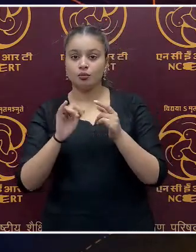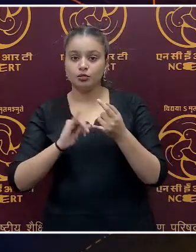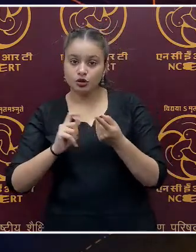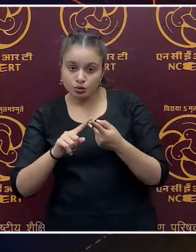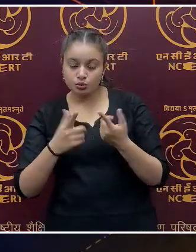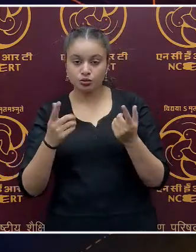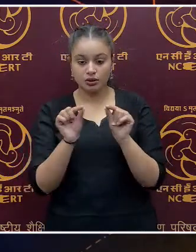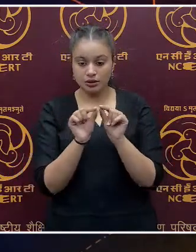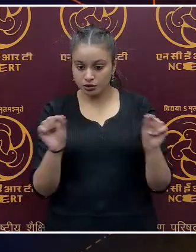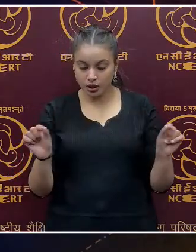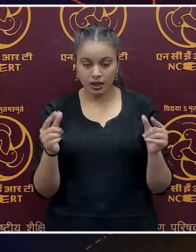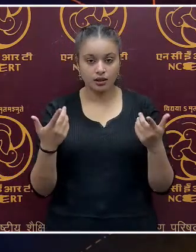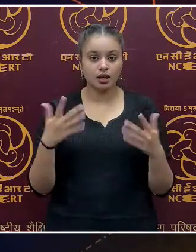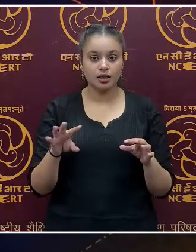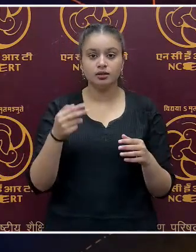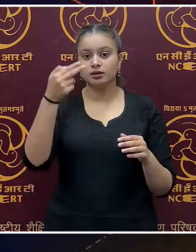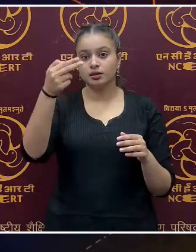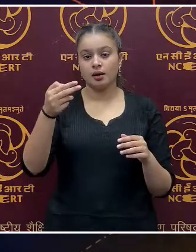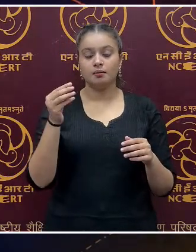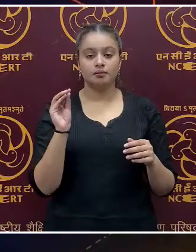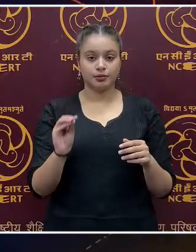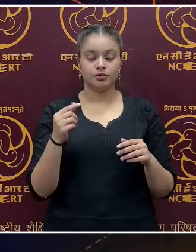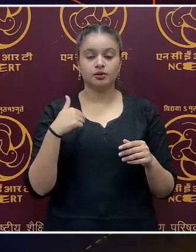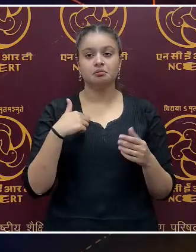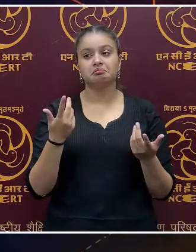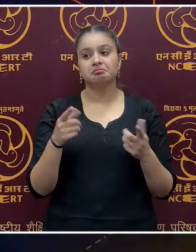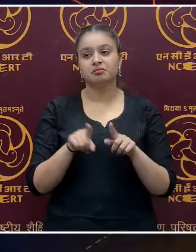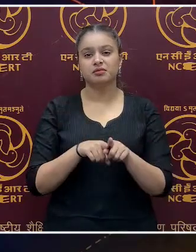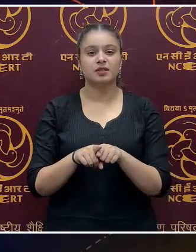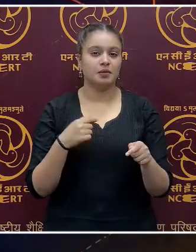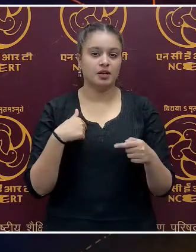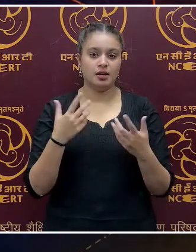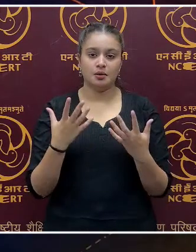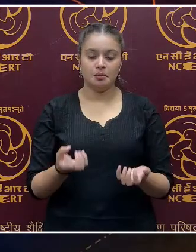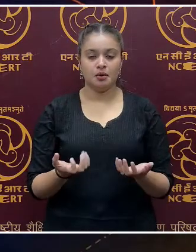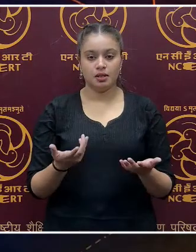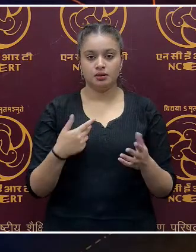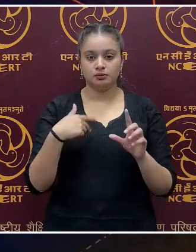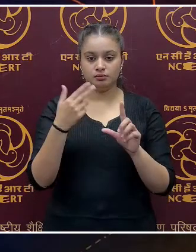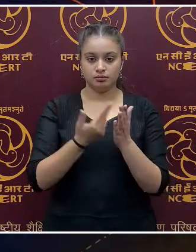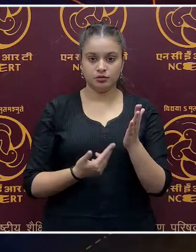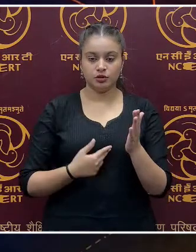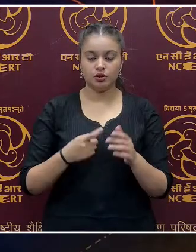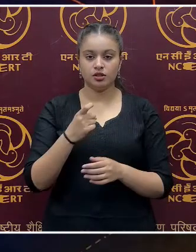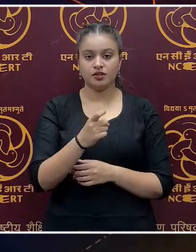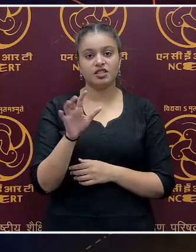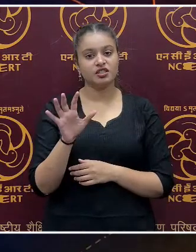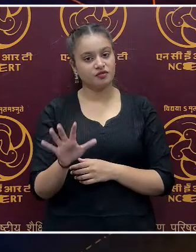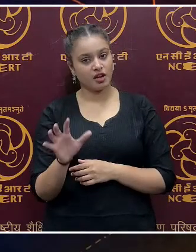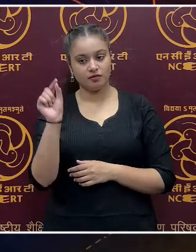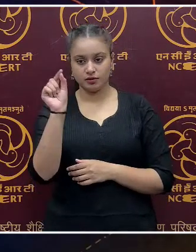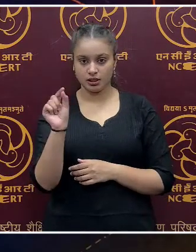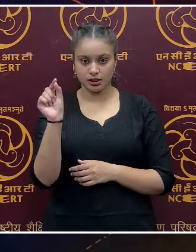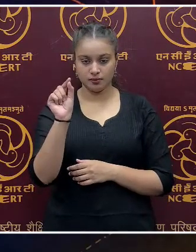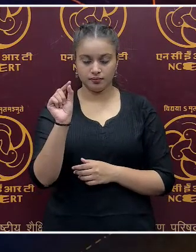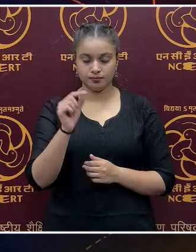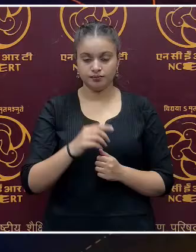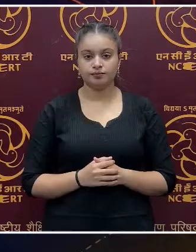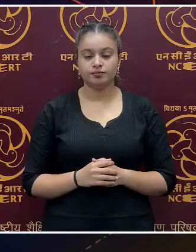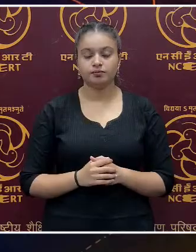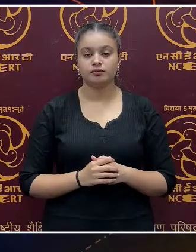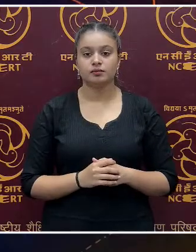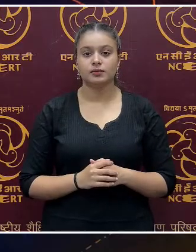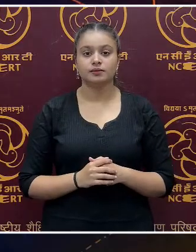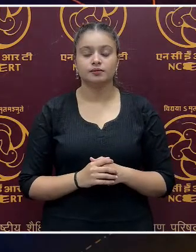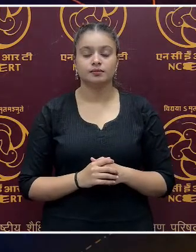the particular angle. For example, I want to draw a angle with 75 degrees. So, it